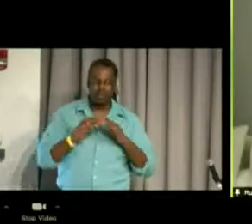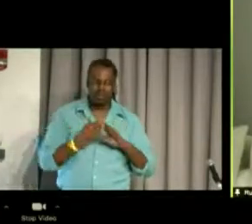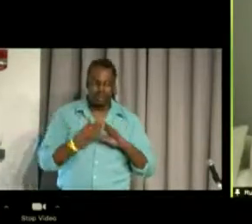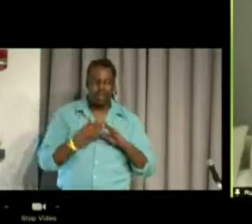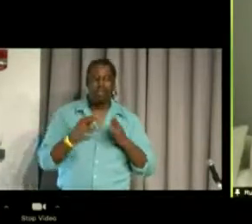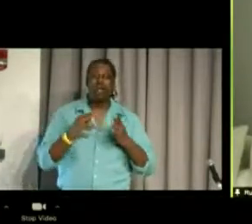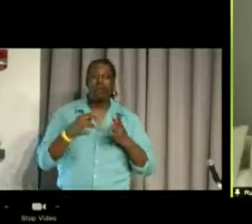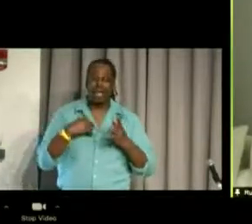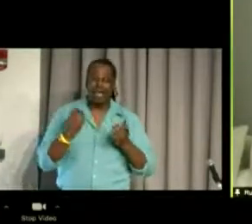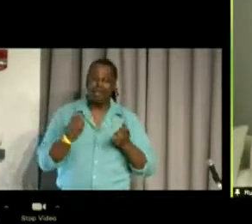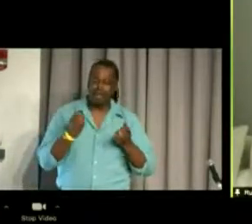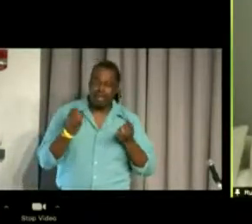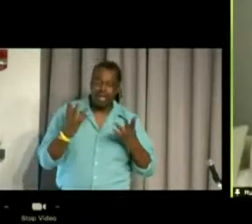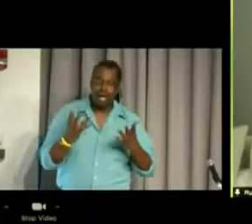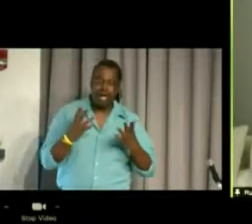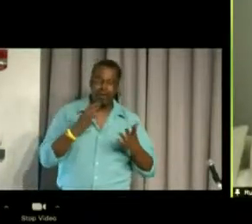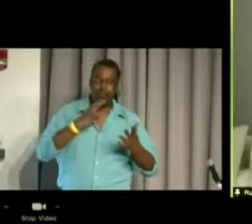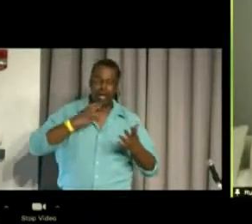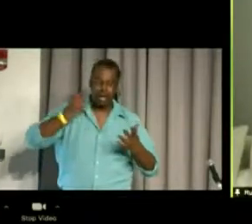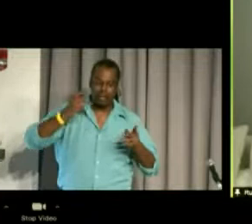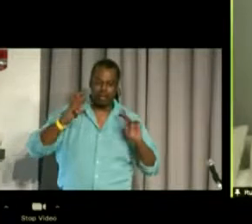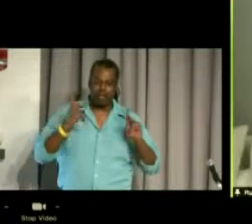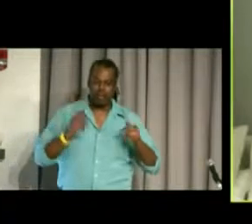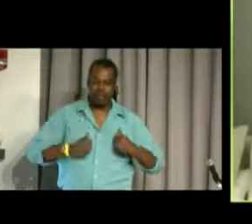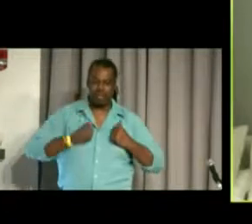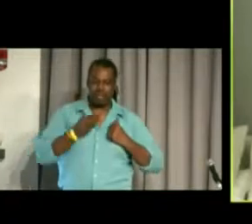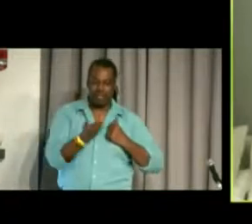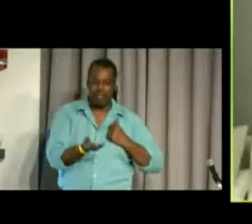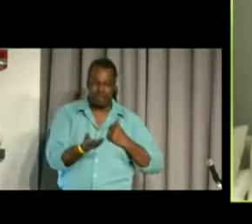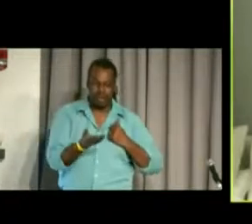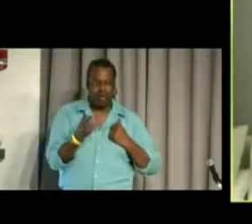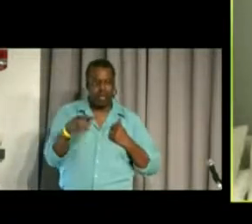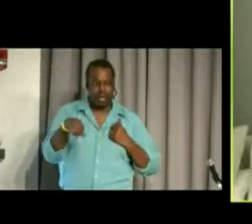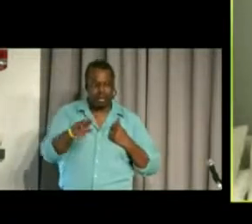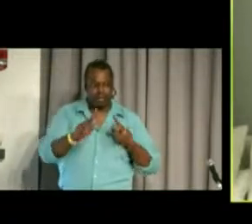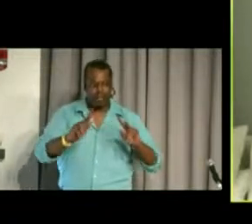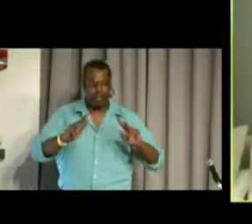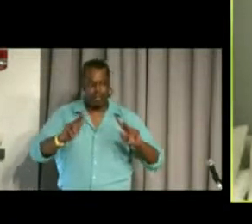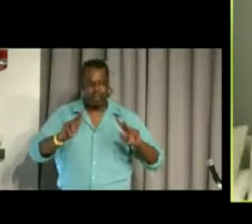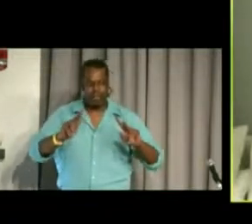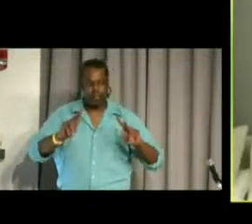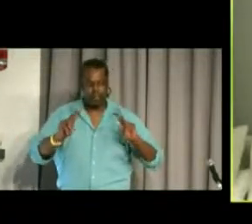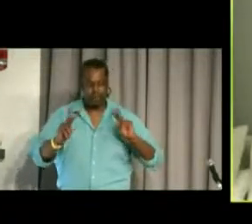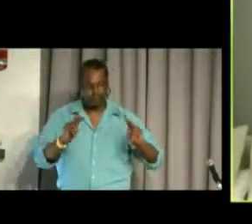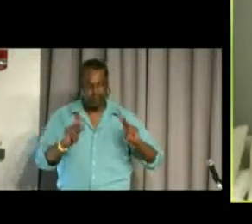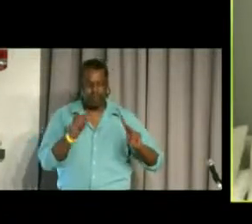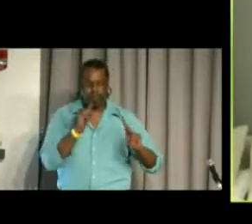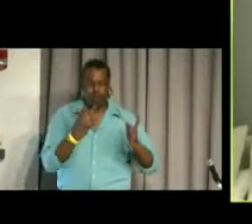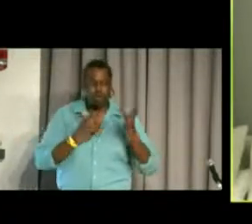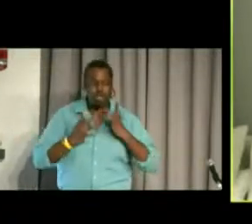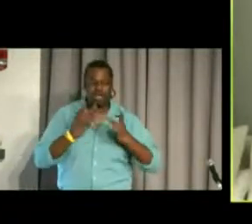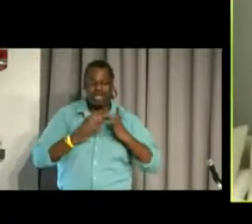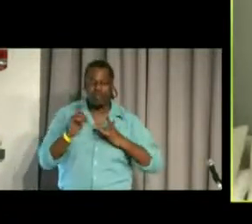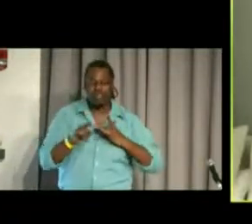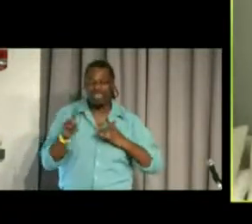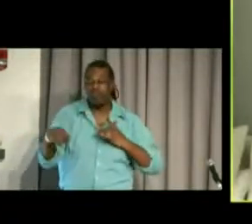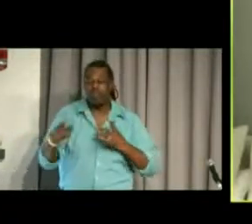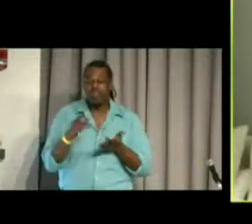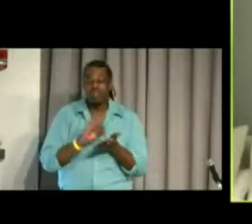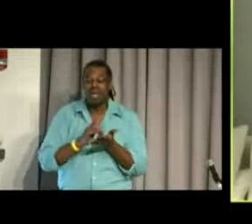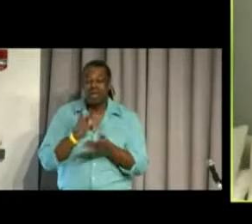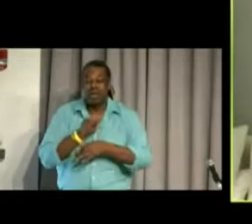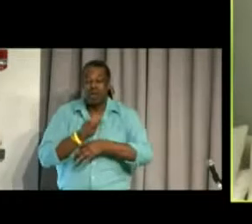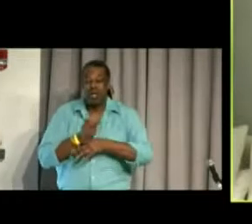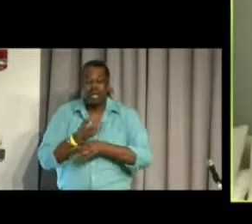significant number of elders that live in this city. And these folks, and we have folks that are in desperate need of just medical care and treatment